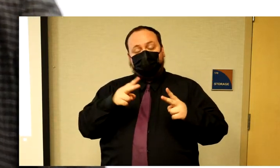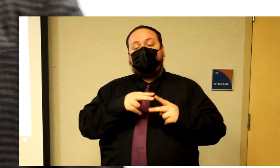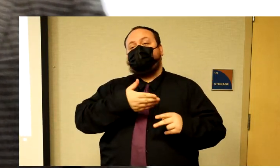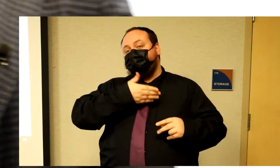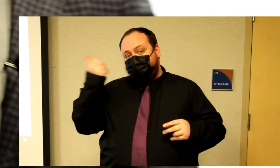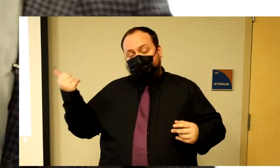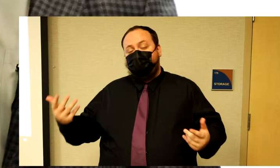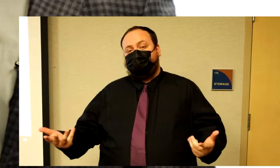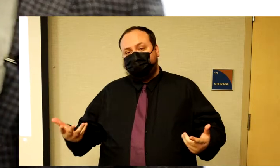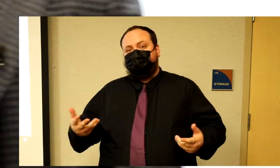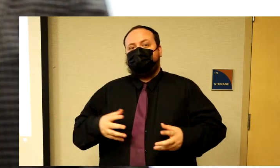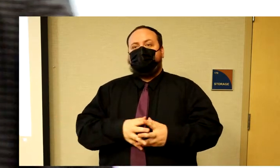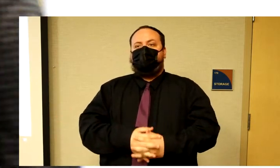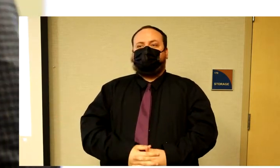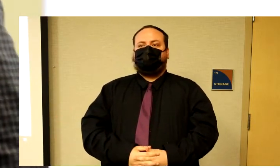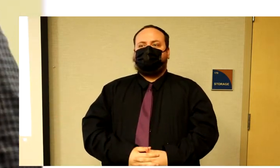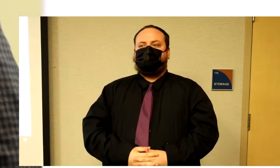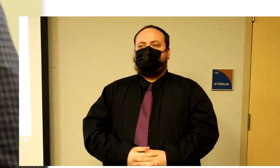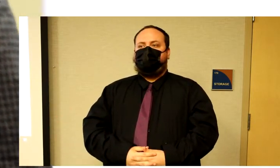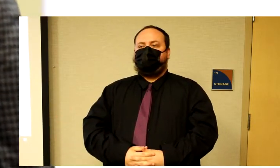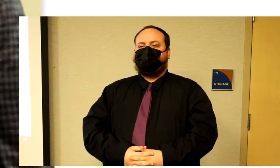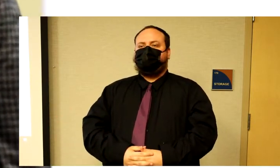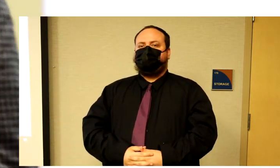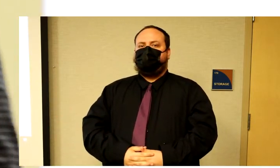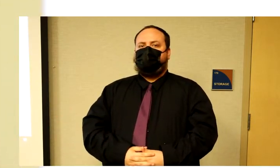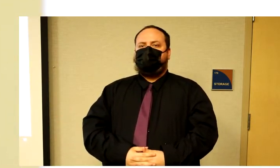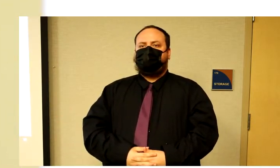math just kind of proves that out, right?